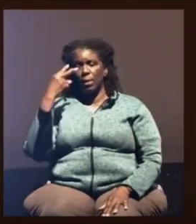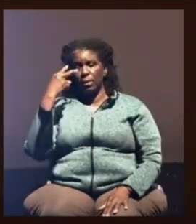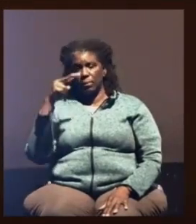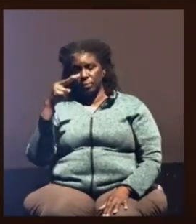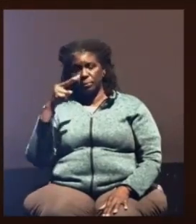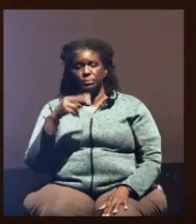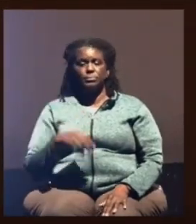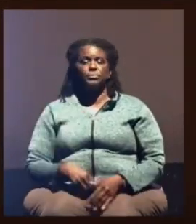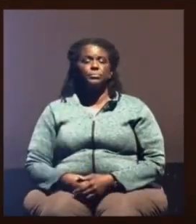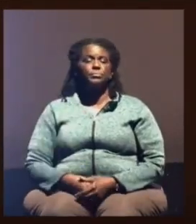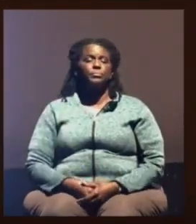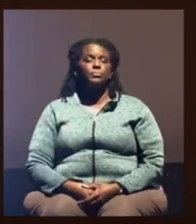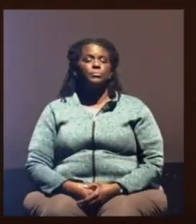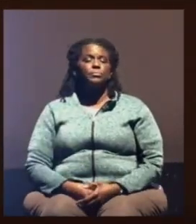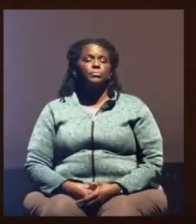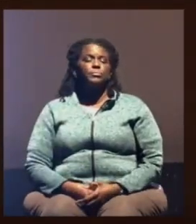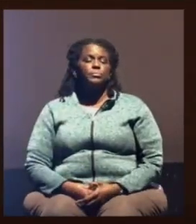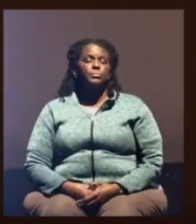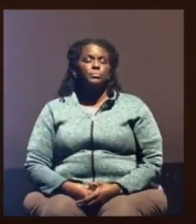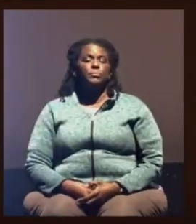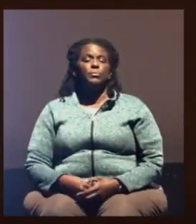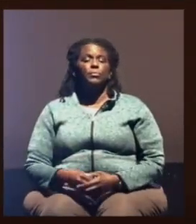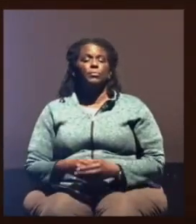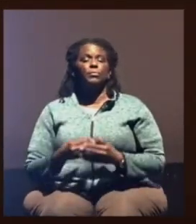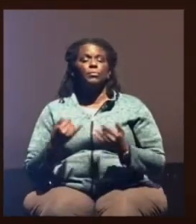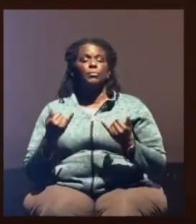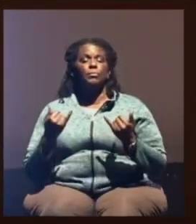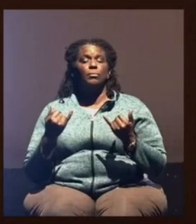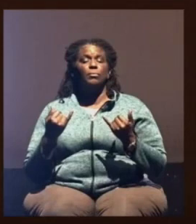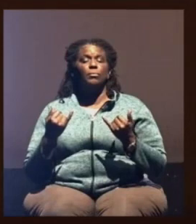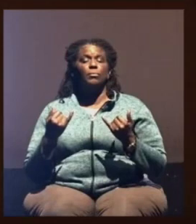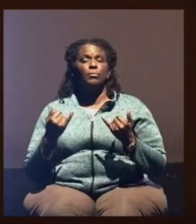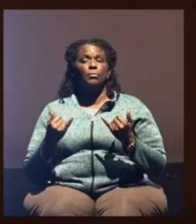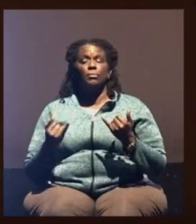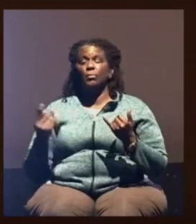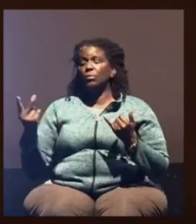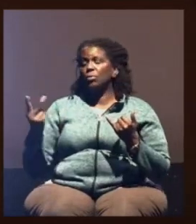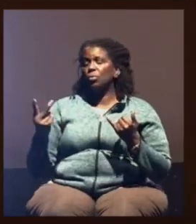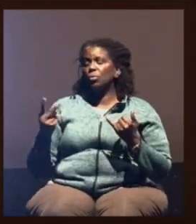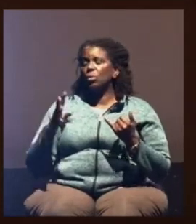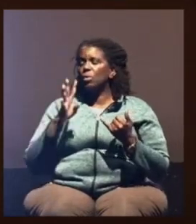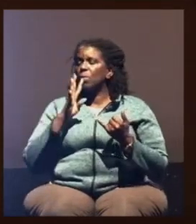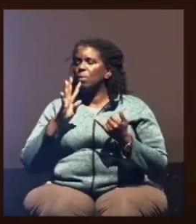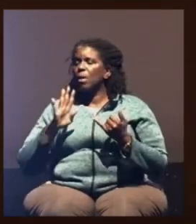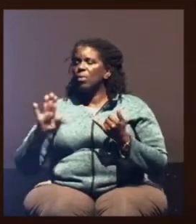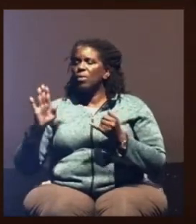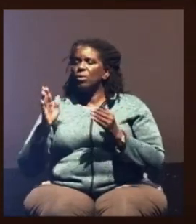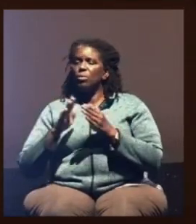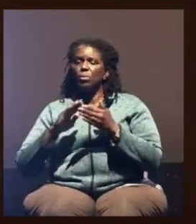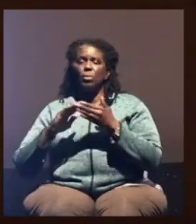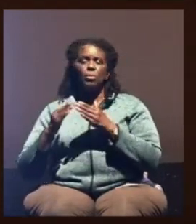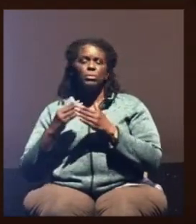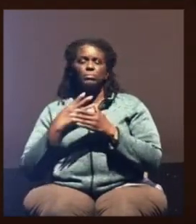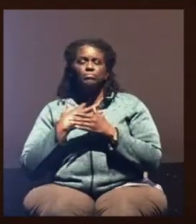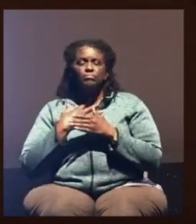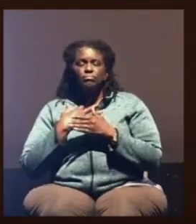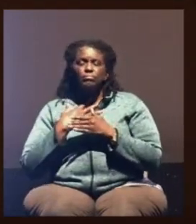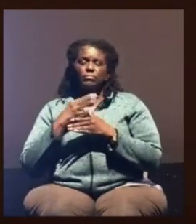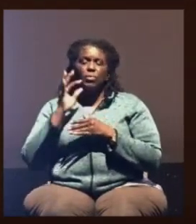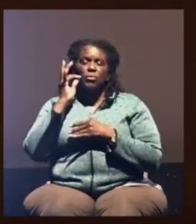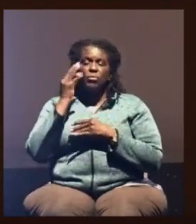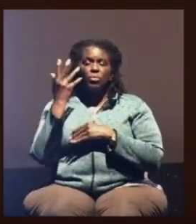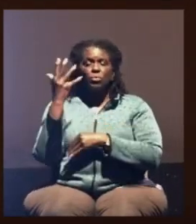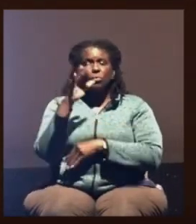Yatzachil Bajo and Amatlan. To this day, they talk about their towns with abundant fruit trees, kids